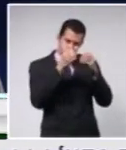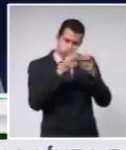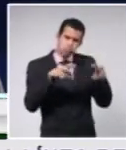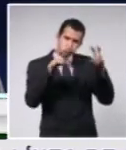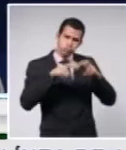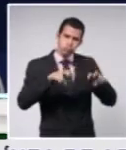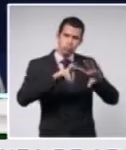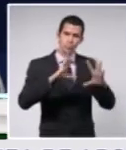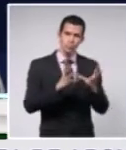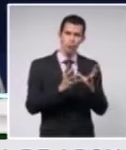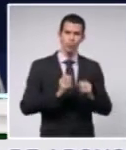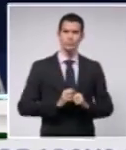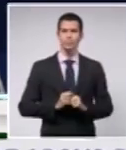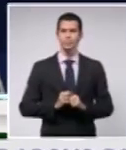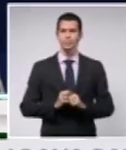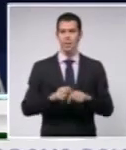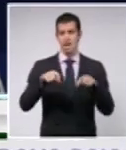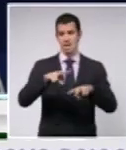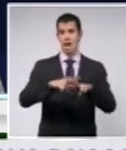775 in Villa Clares,